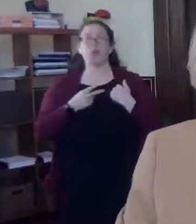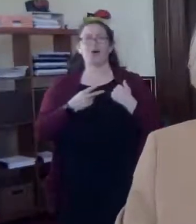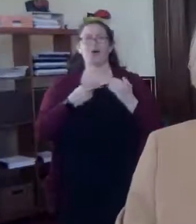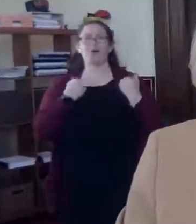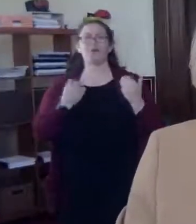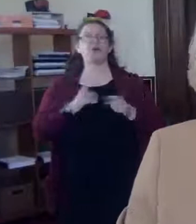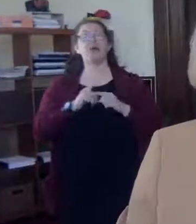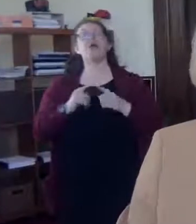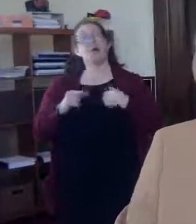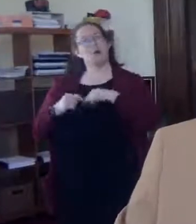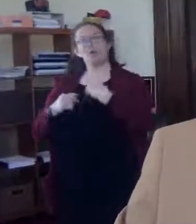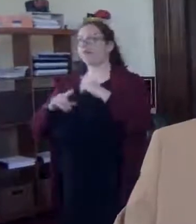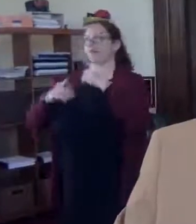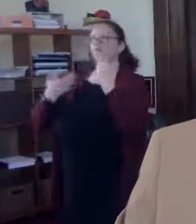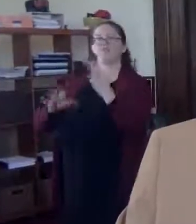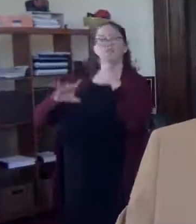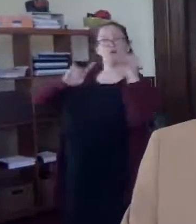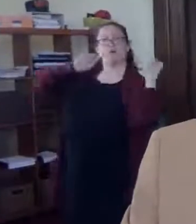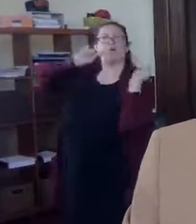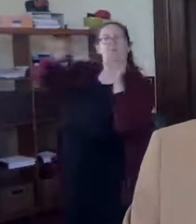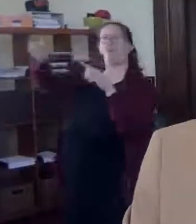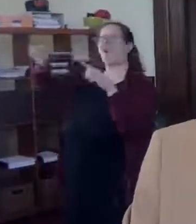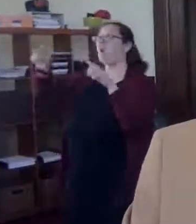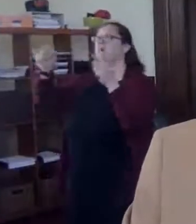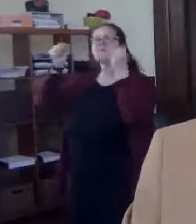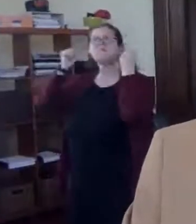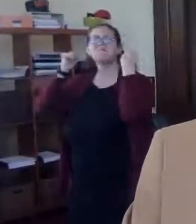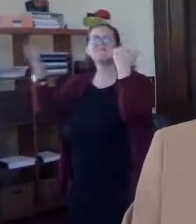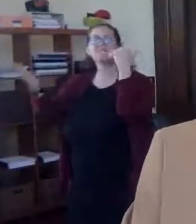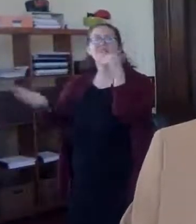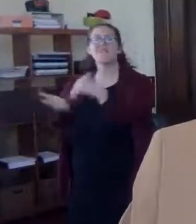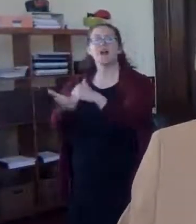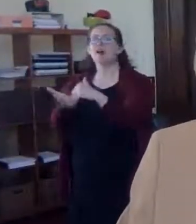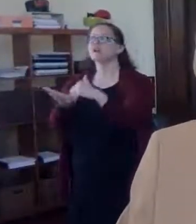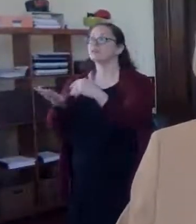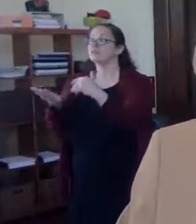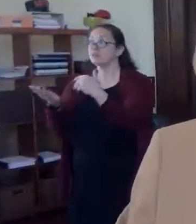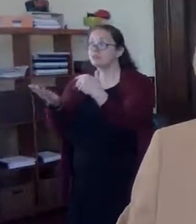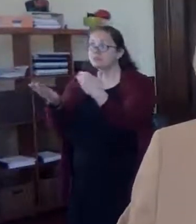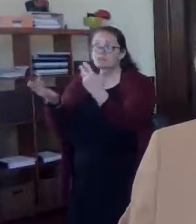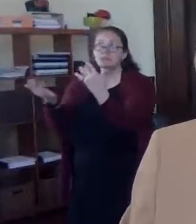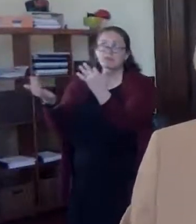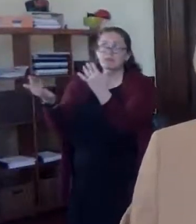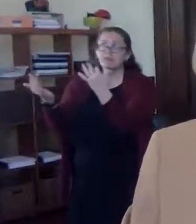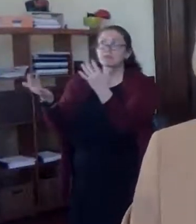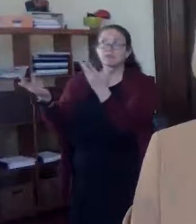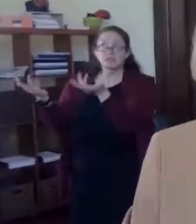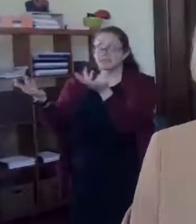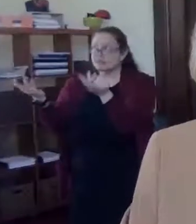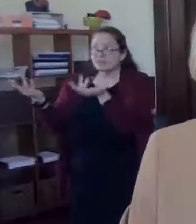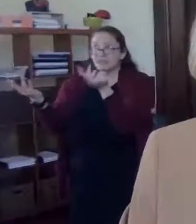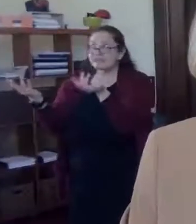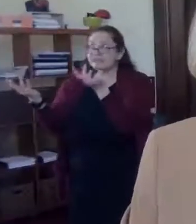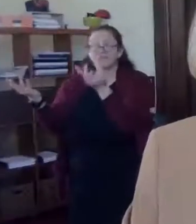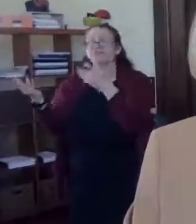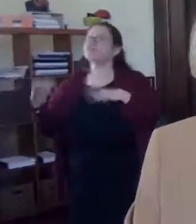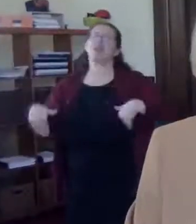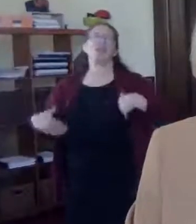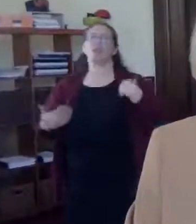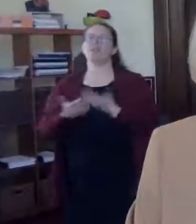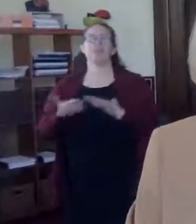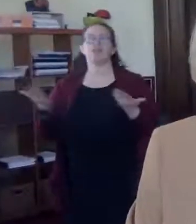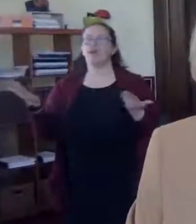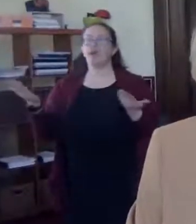thousands of test kits ordered, but they have not come in at this point in time. But I think we do have to have that, because